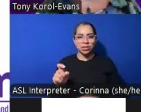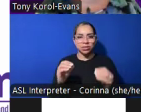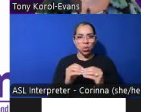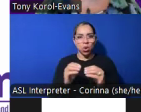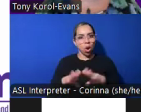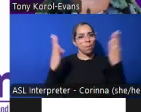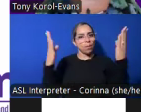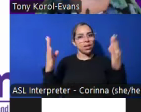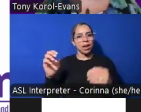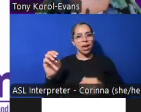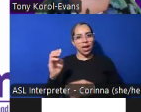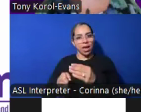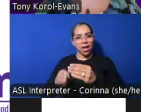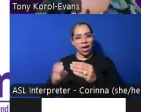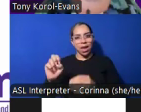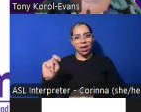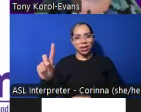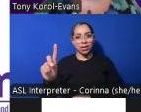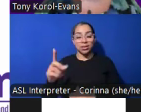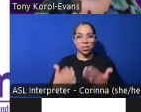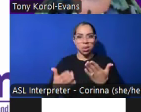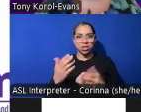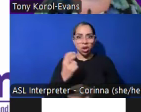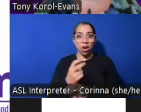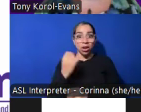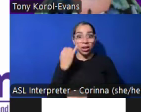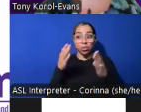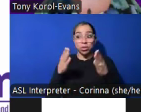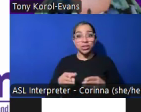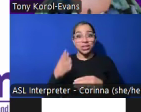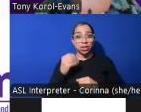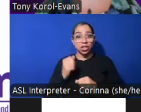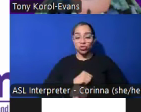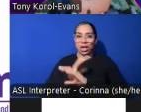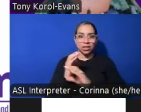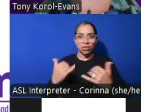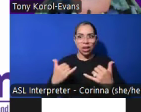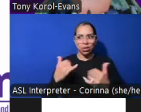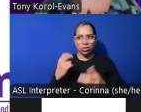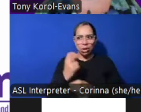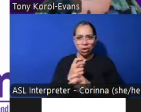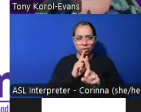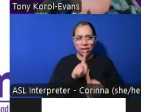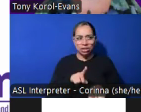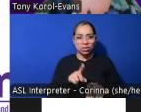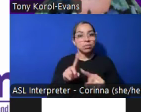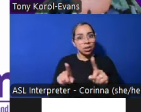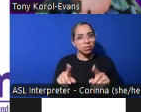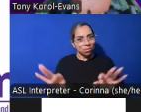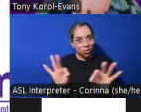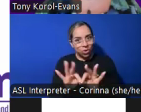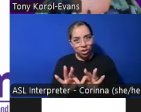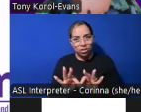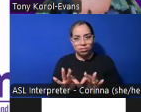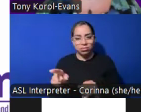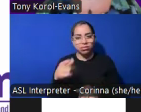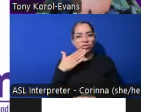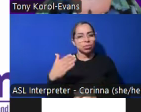that might be hard for somebody in crisis to answer, but it's also important, right? So that's a really good